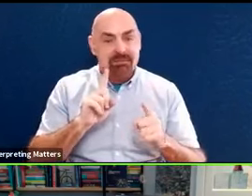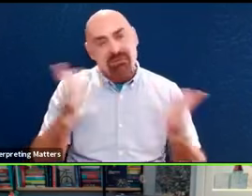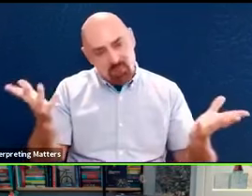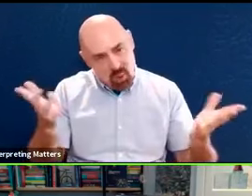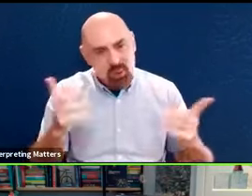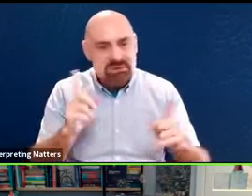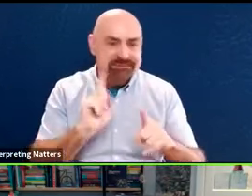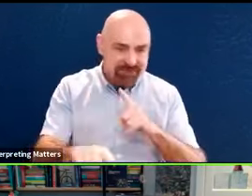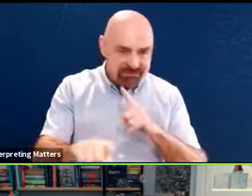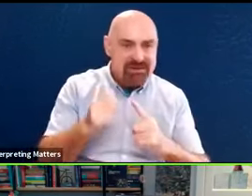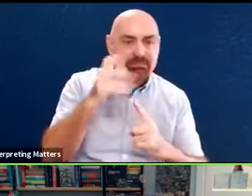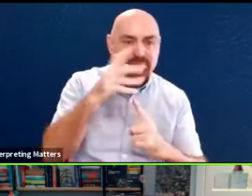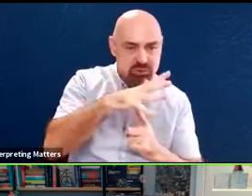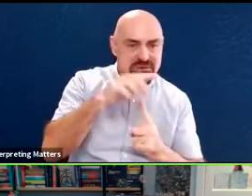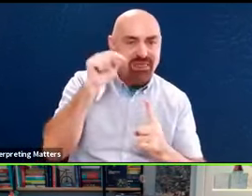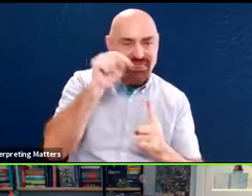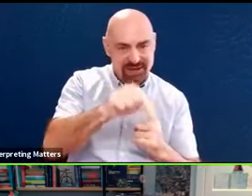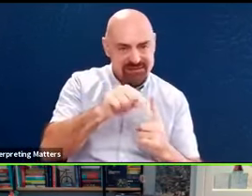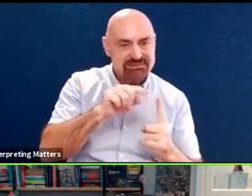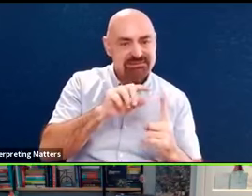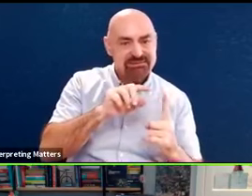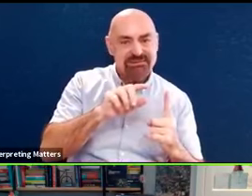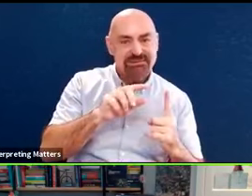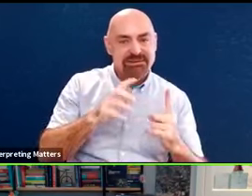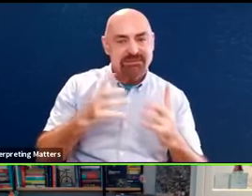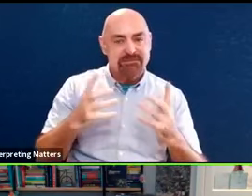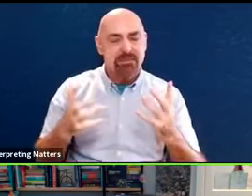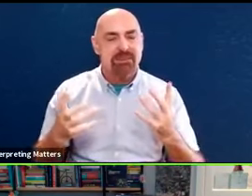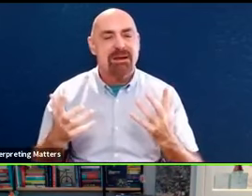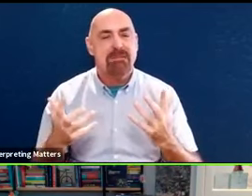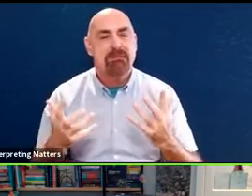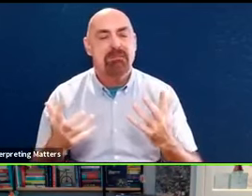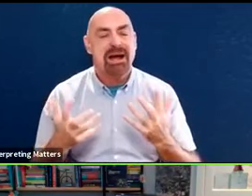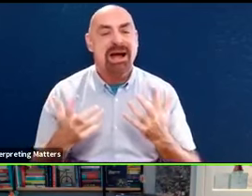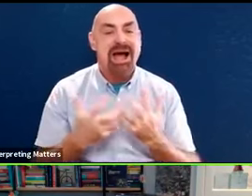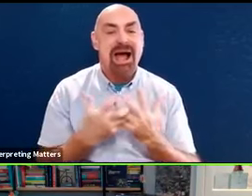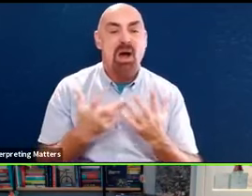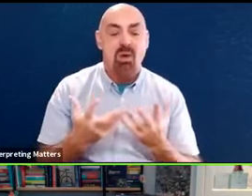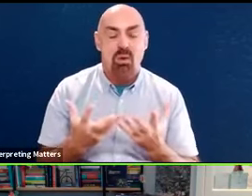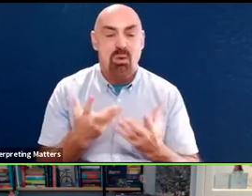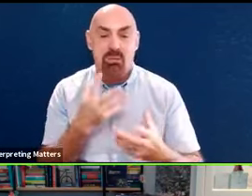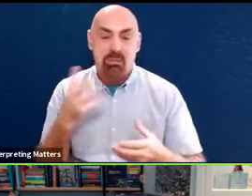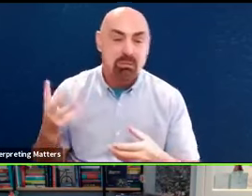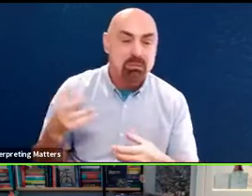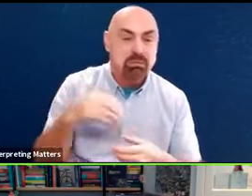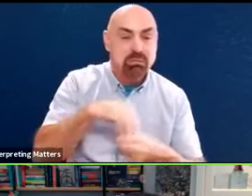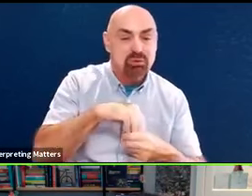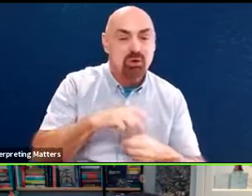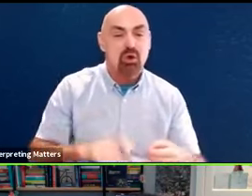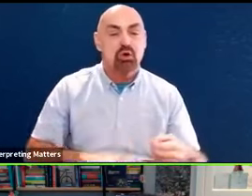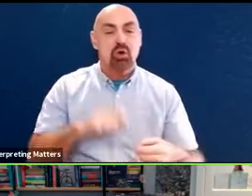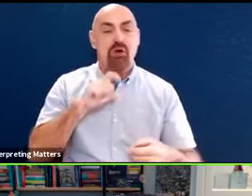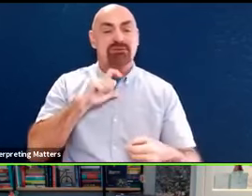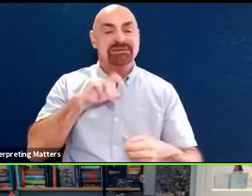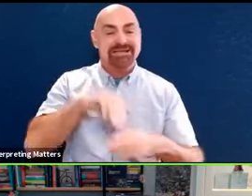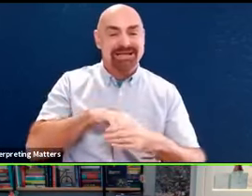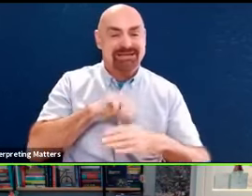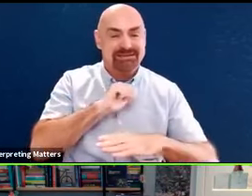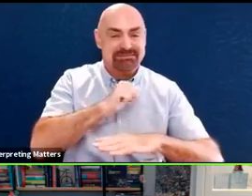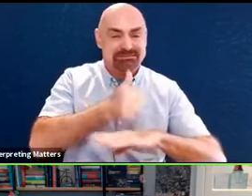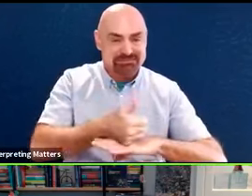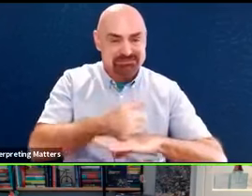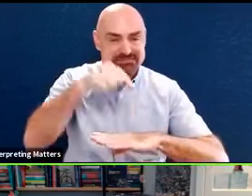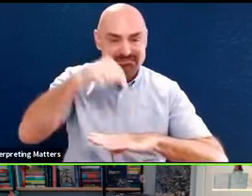the question. I guess the question is, how do you actually instill that confidence? So clearly, as you can see in a lot of countries, if you don't